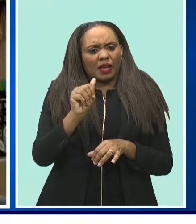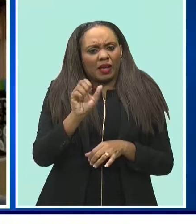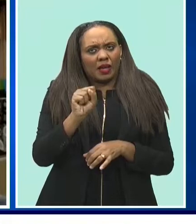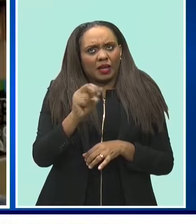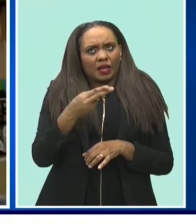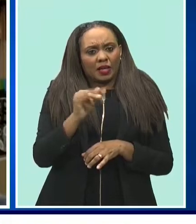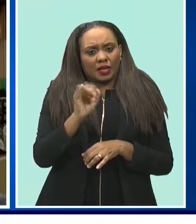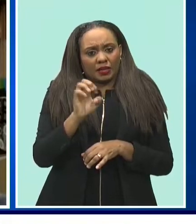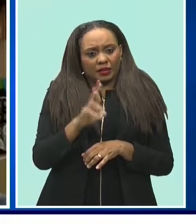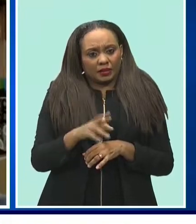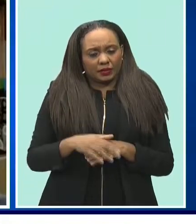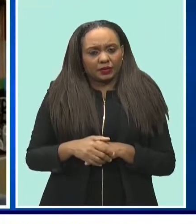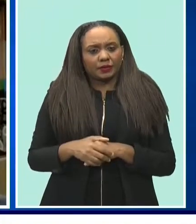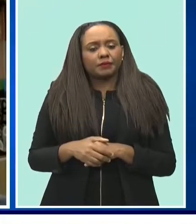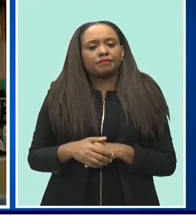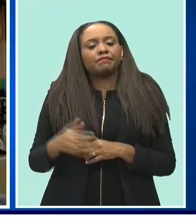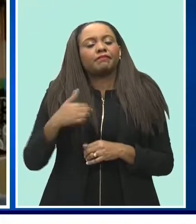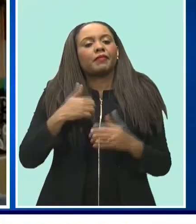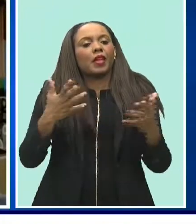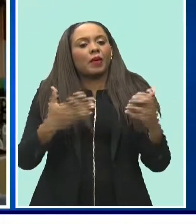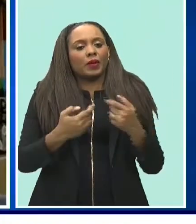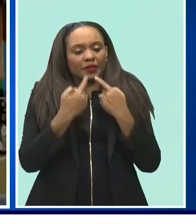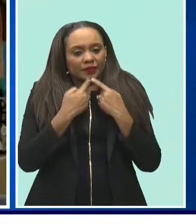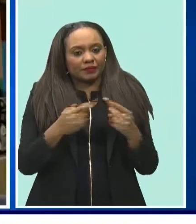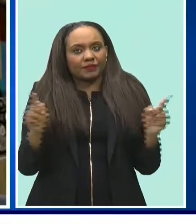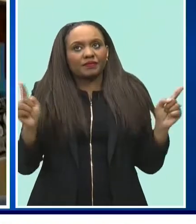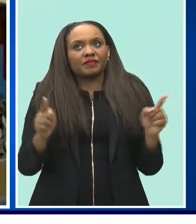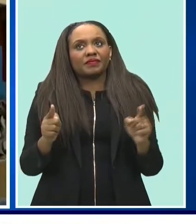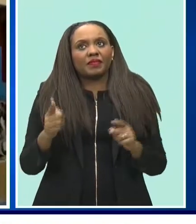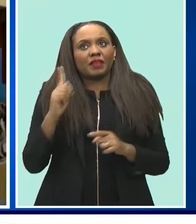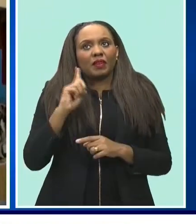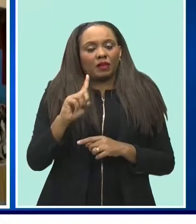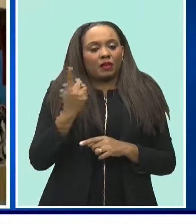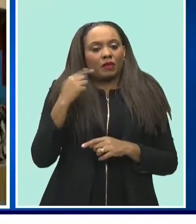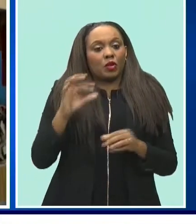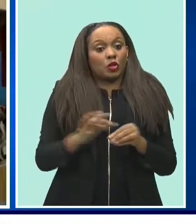on the behalf of the management and staff of Sewing World and Black Image, a very